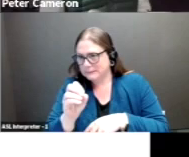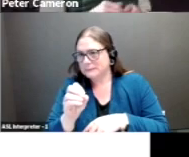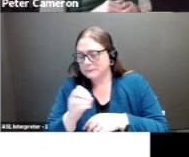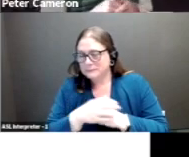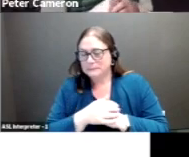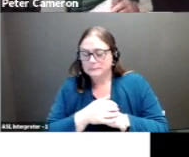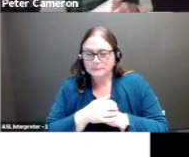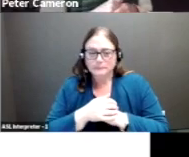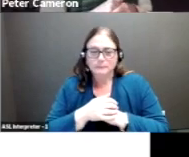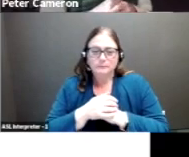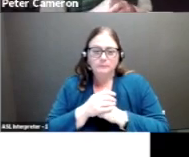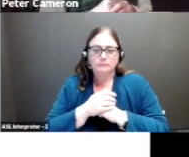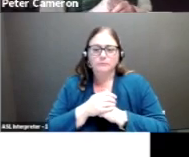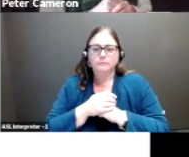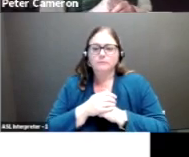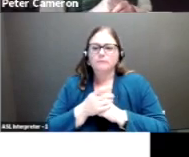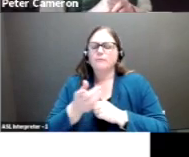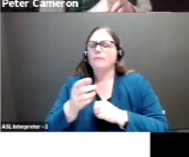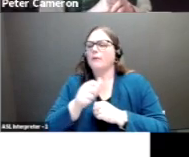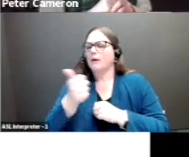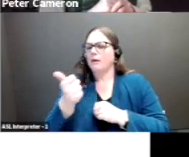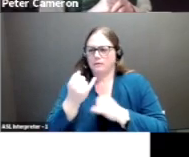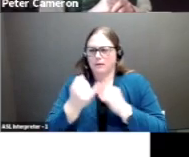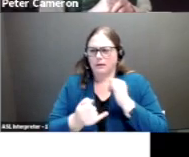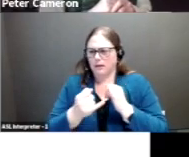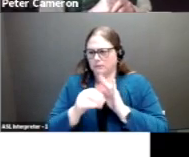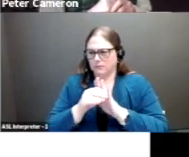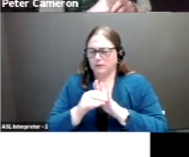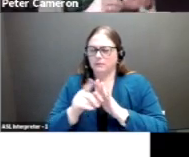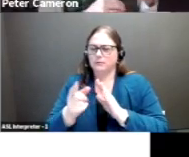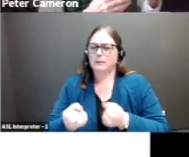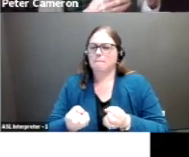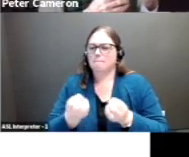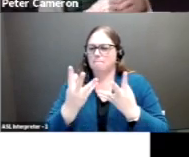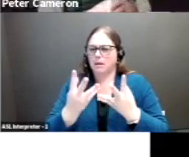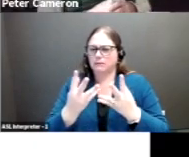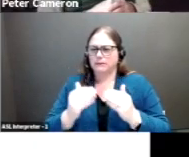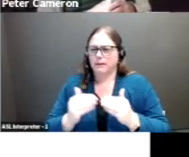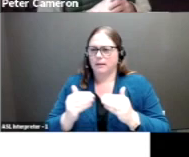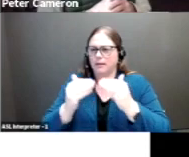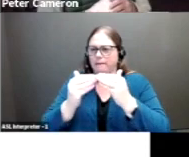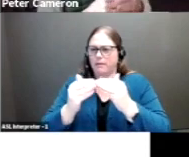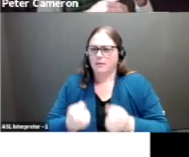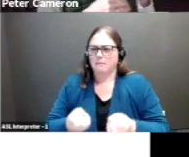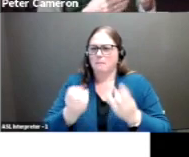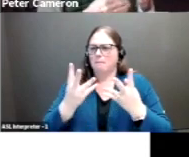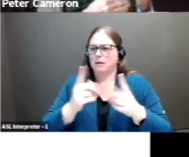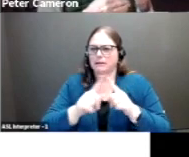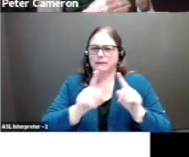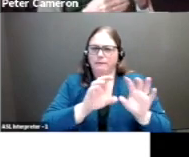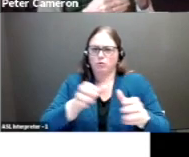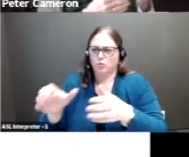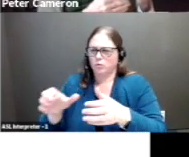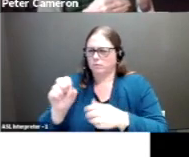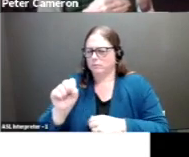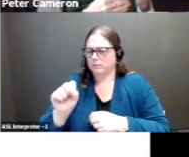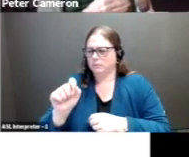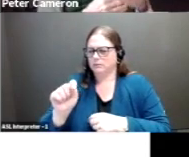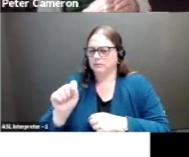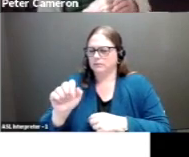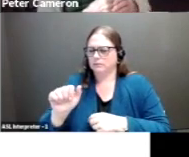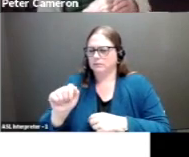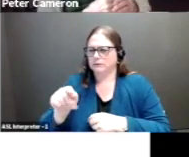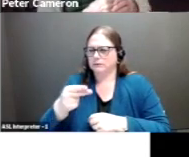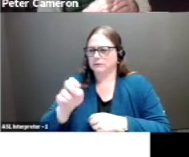And then the last model is a multi-stakeholder. And again, the implication by the name that there are